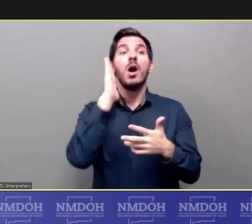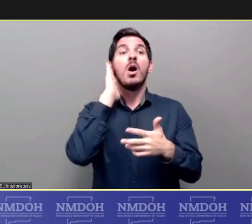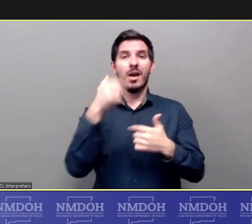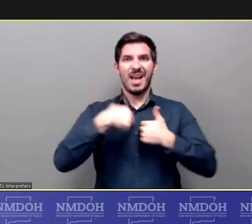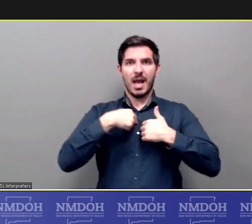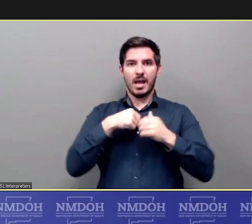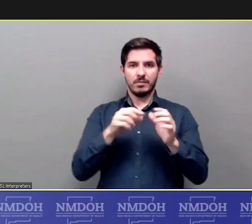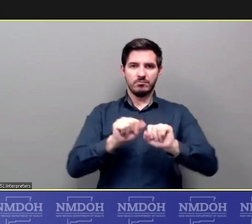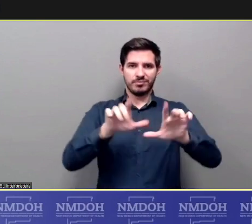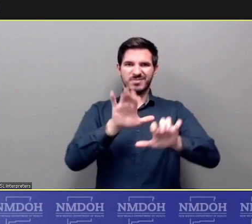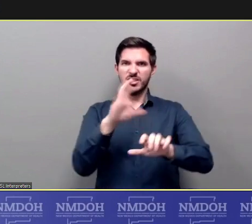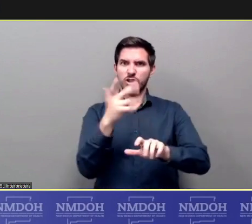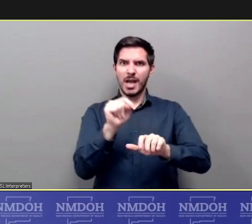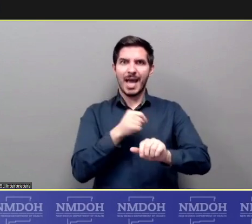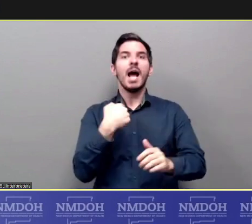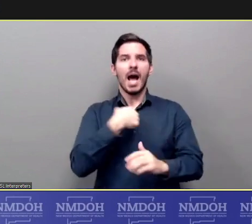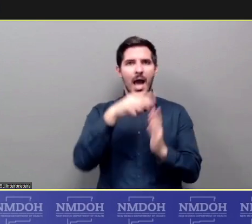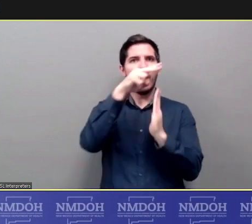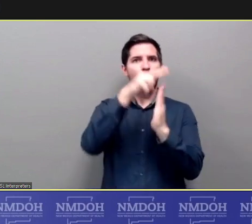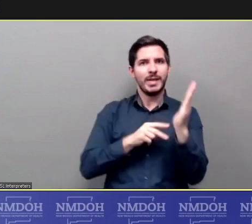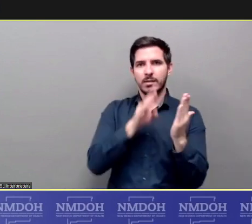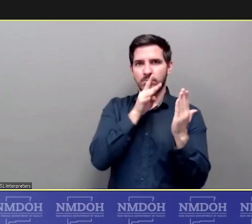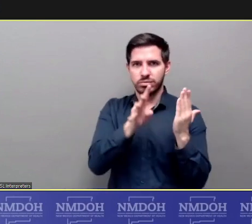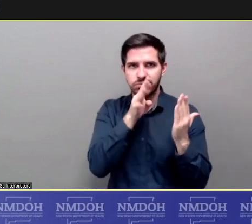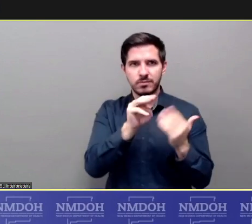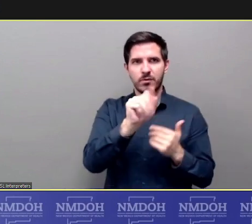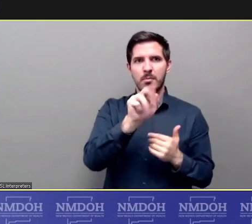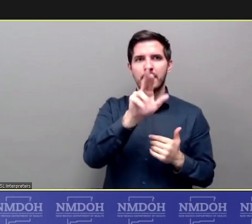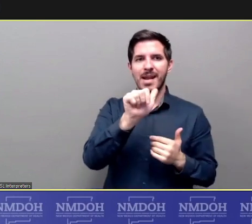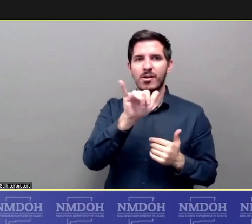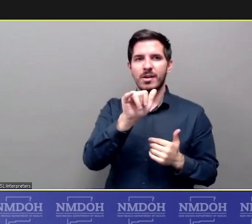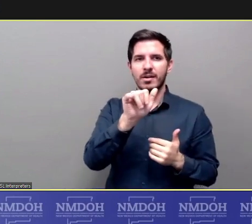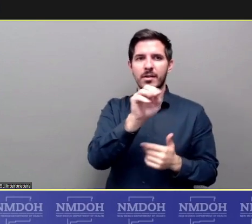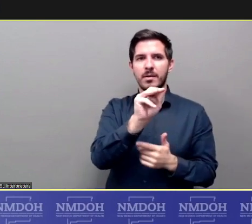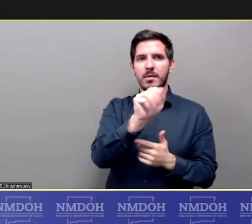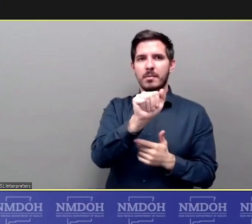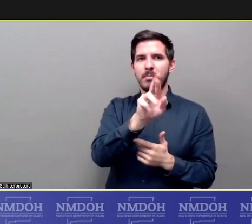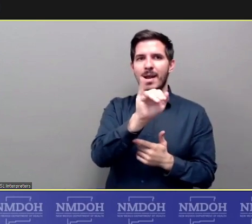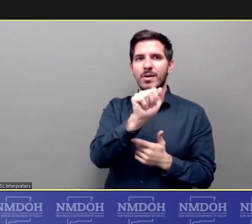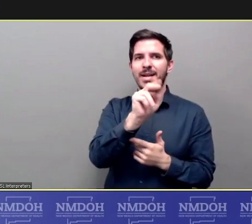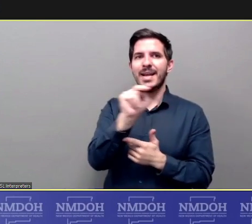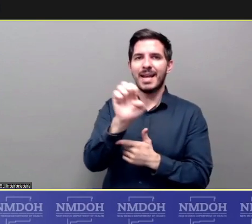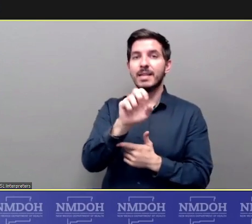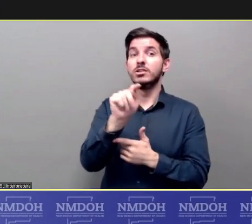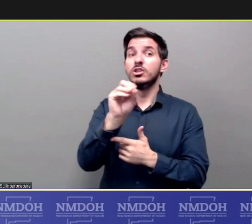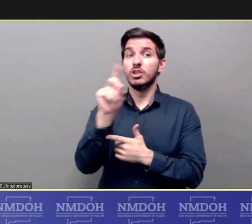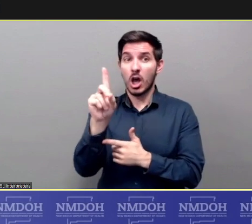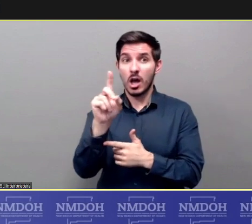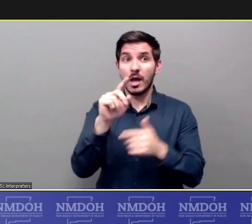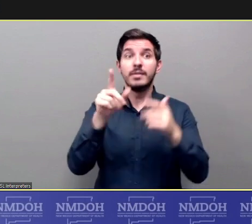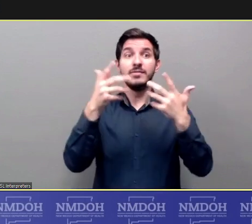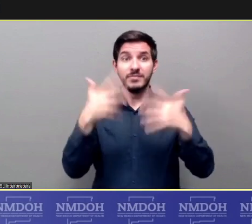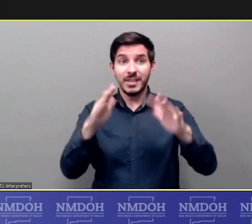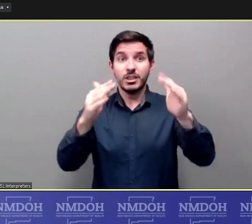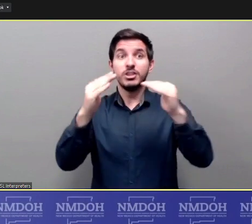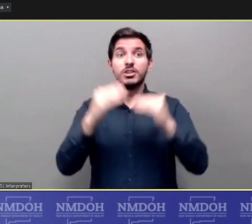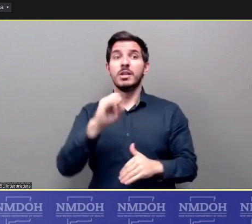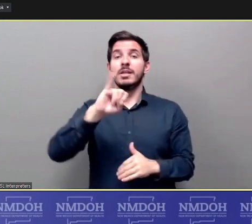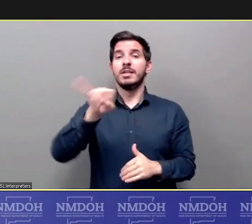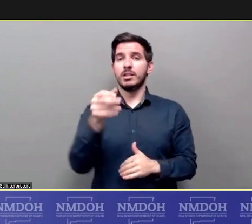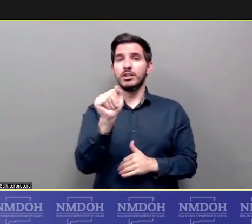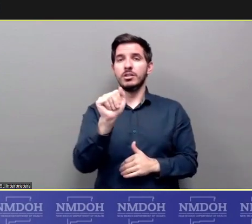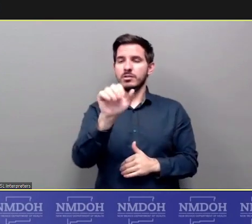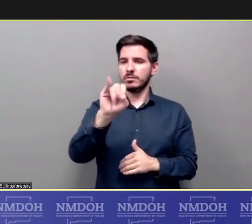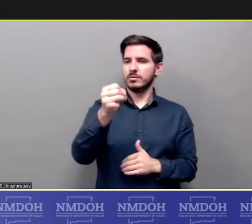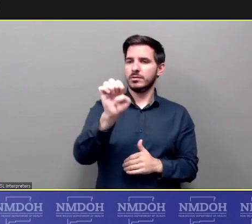Marion Todd, and then we'll go to Jared Eppenreck from KUNM. So Austin, I'm hoping